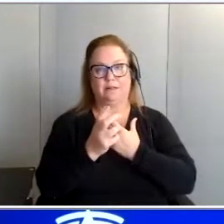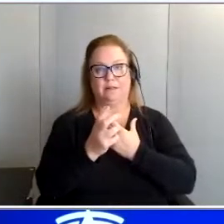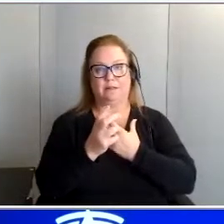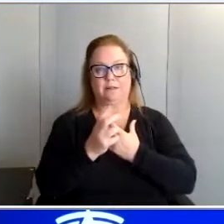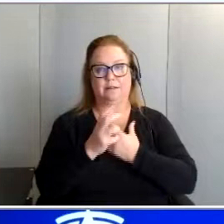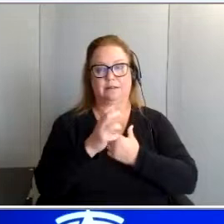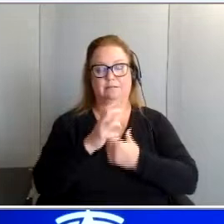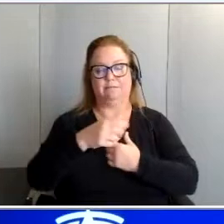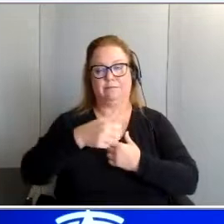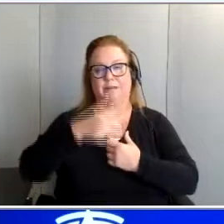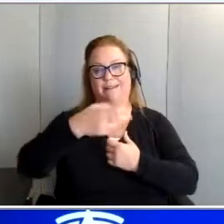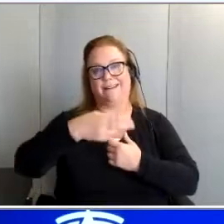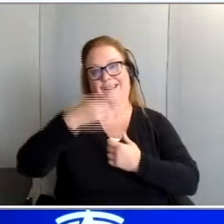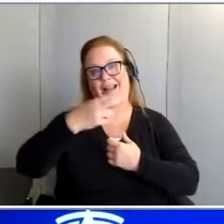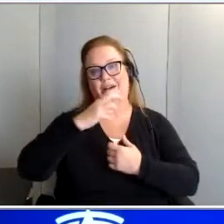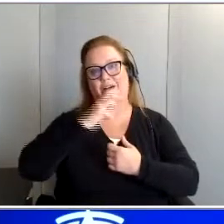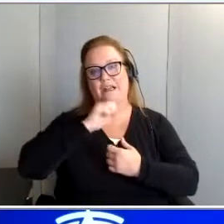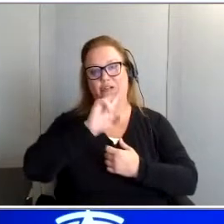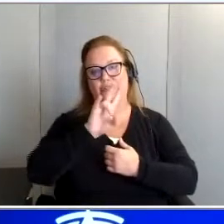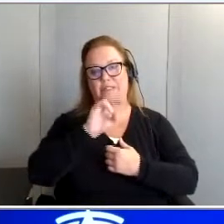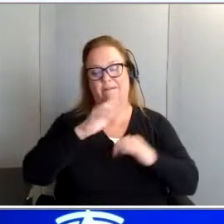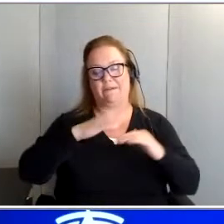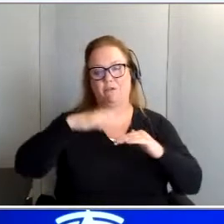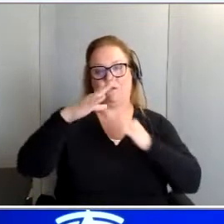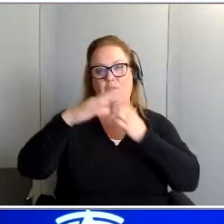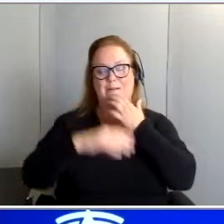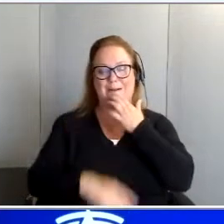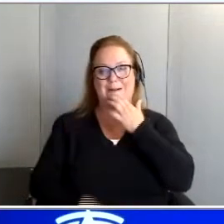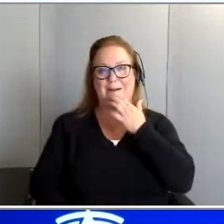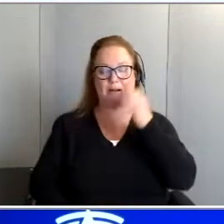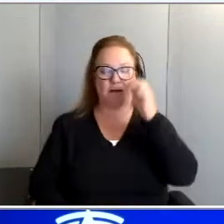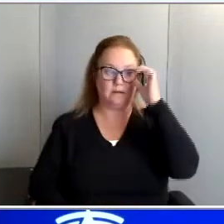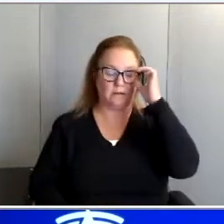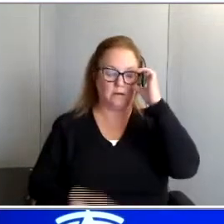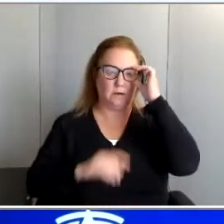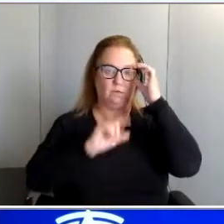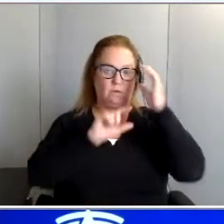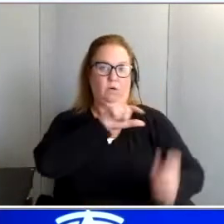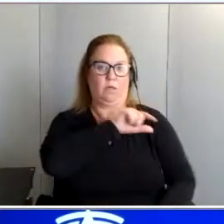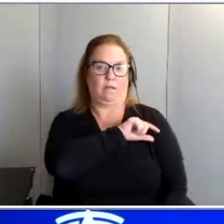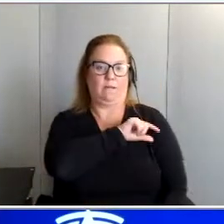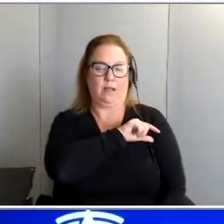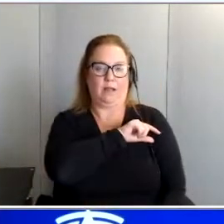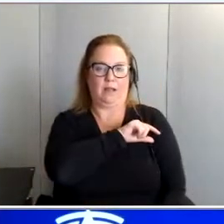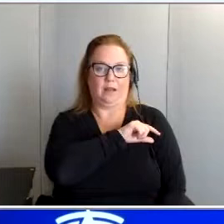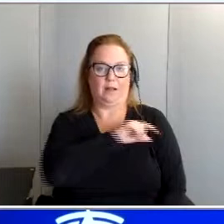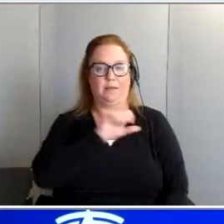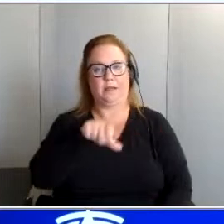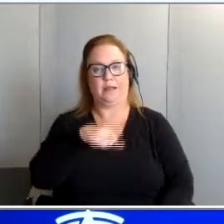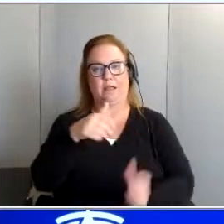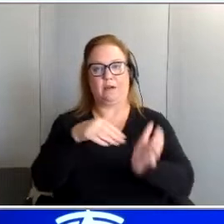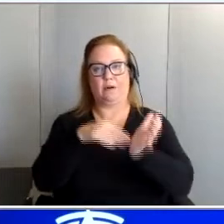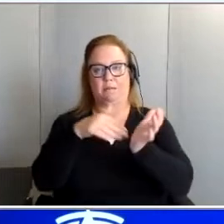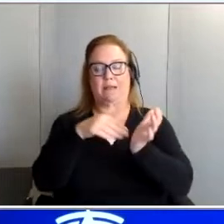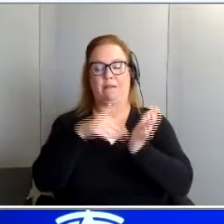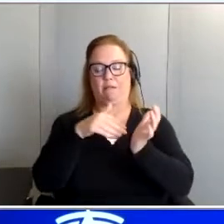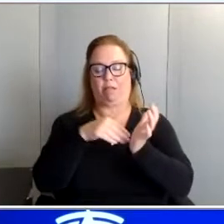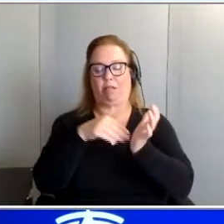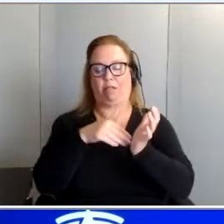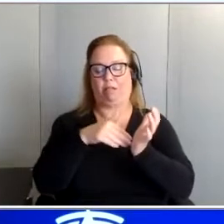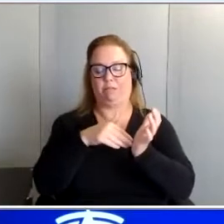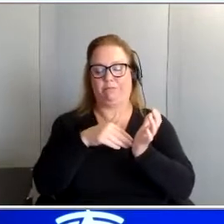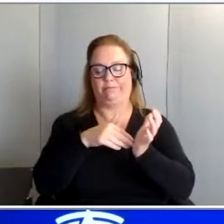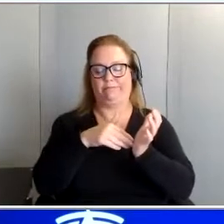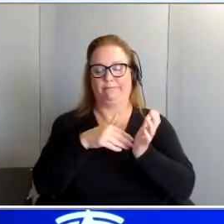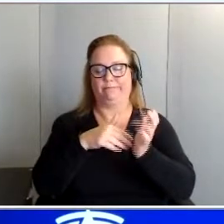and certainly, you know, being 70 or older, would certainly qualify that as well as other medical conditions. I think being